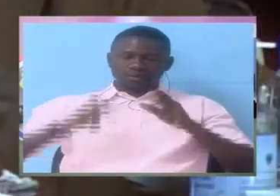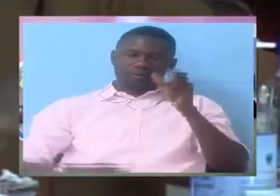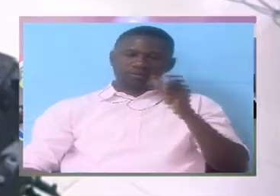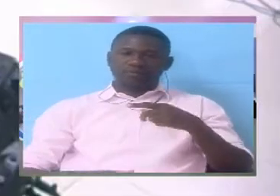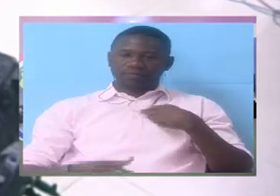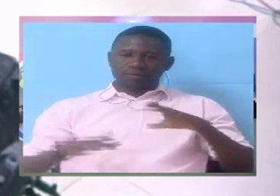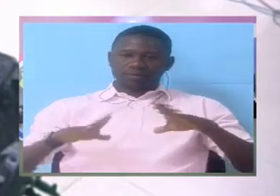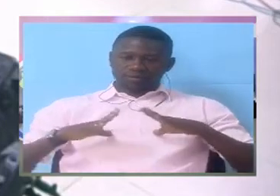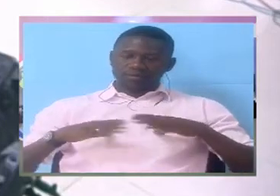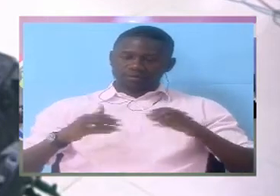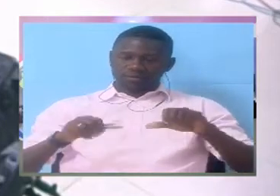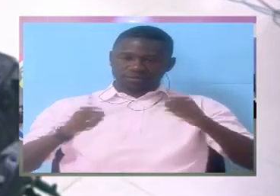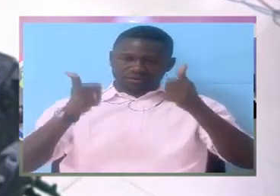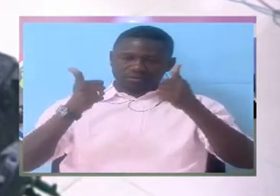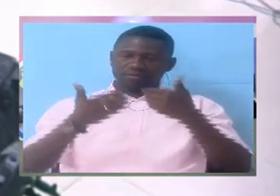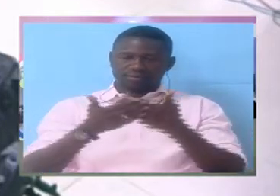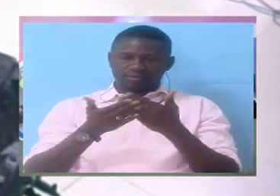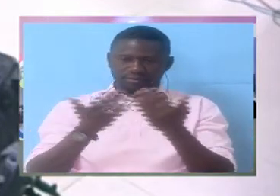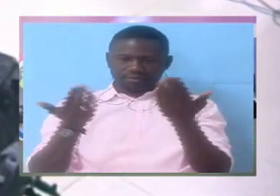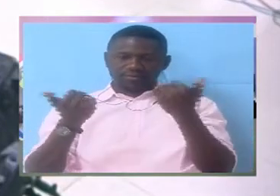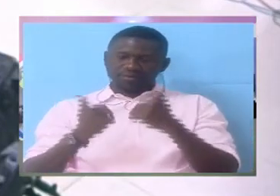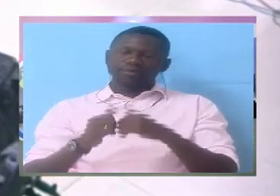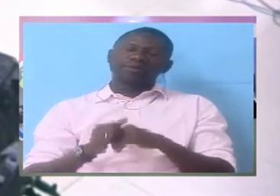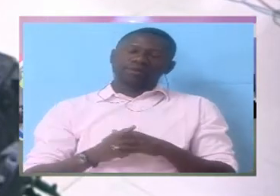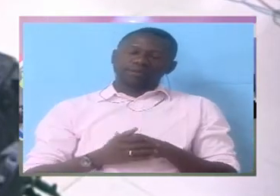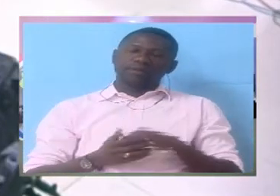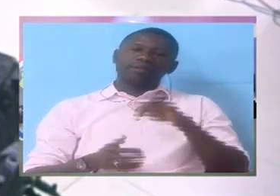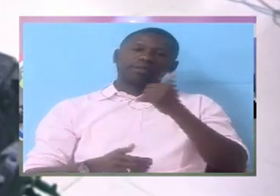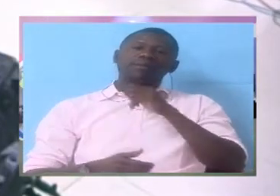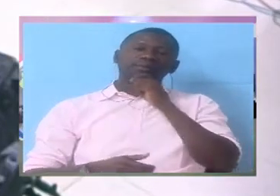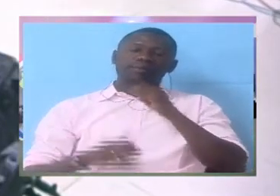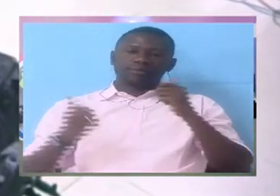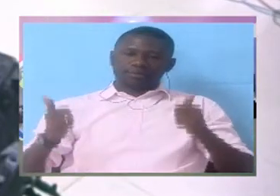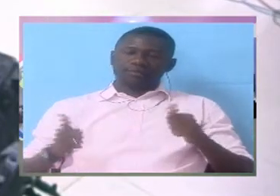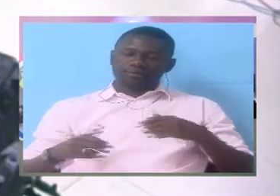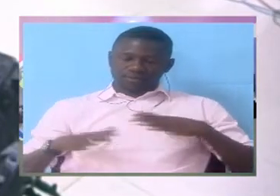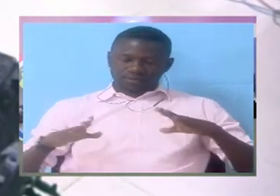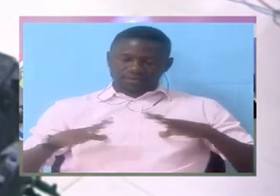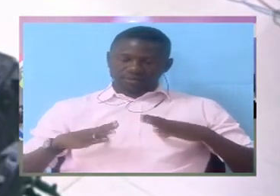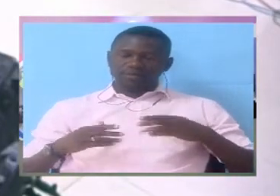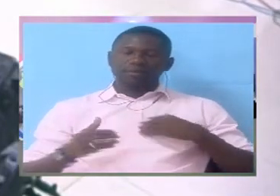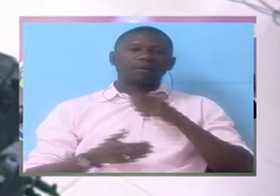Yes, Mr. Chair, we're ready to proceed. Mr. Kambi will bring in the witness. Thank you.